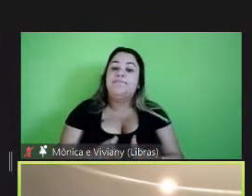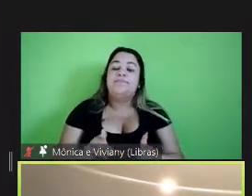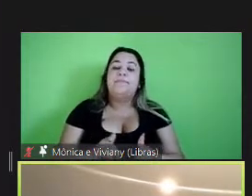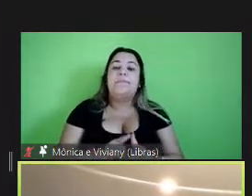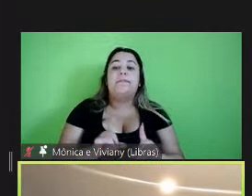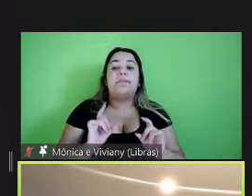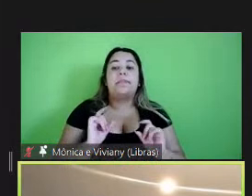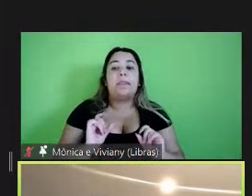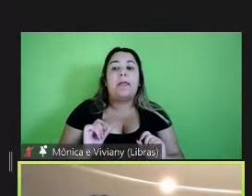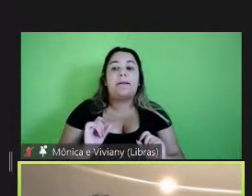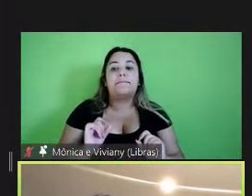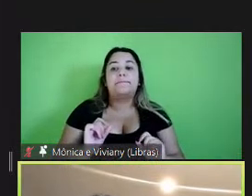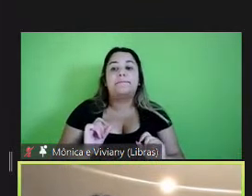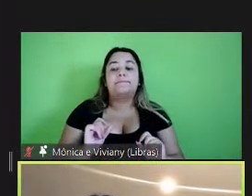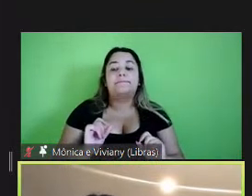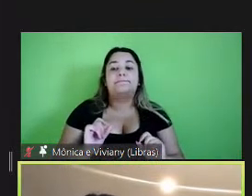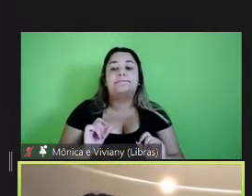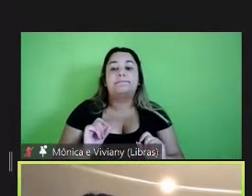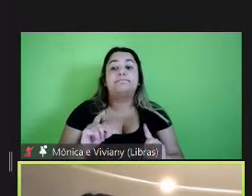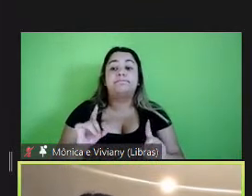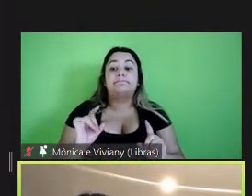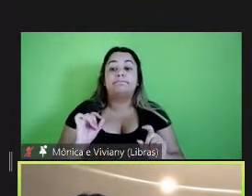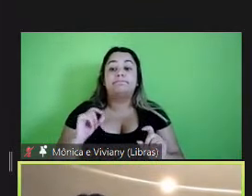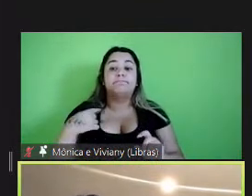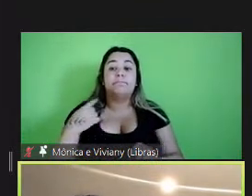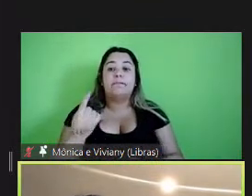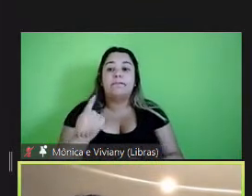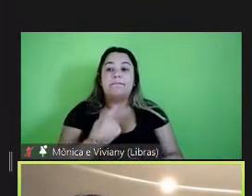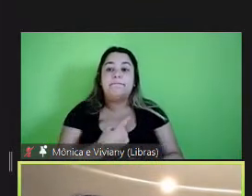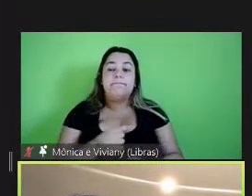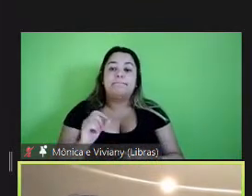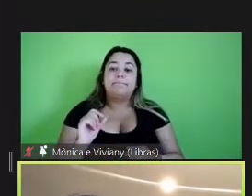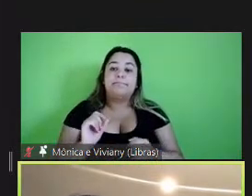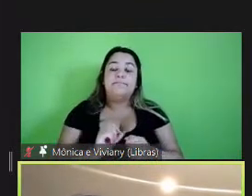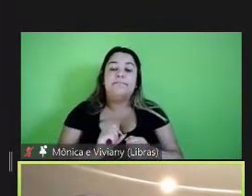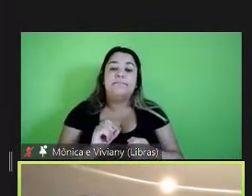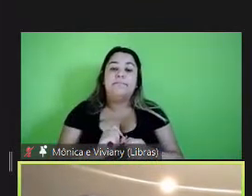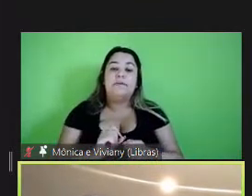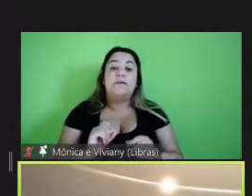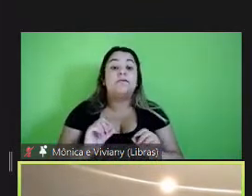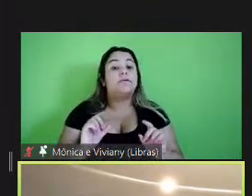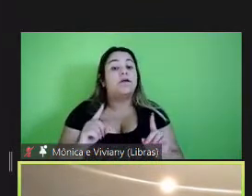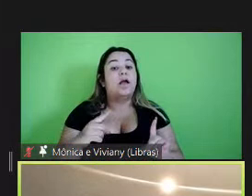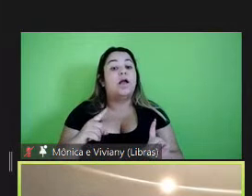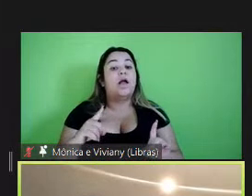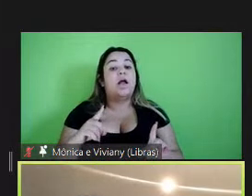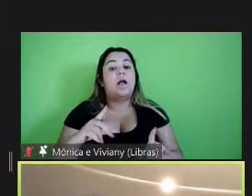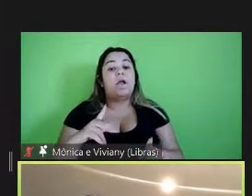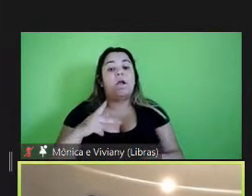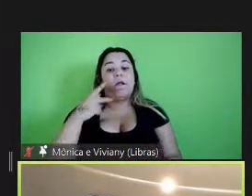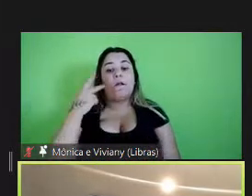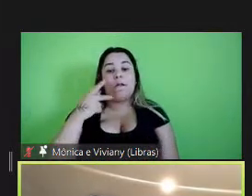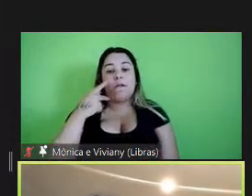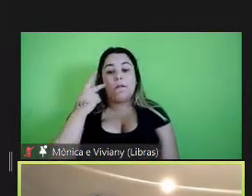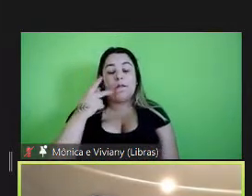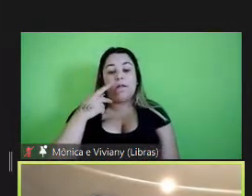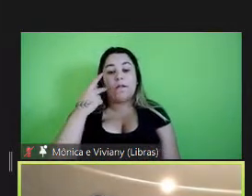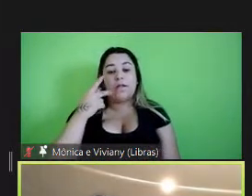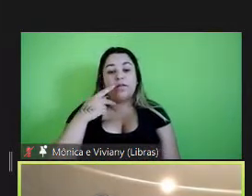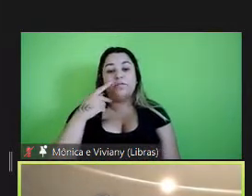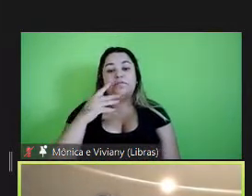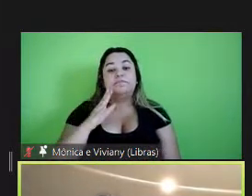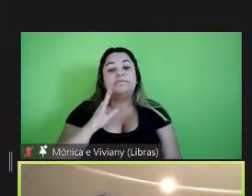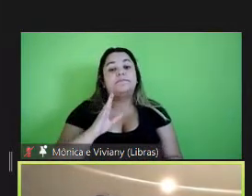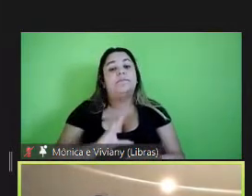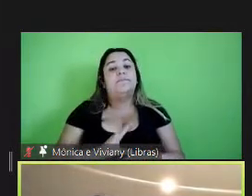but it really, I think, epitomised health and all policies approach that the council and wider partners like the